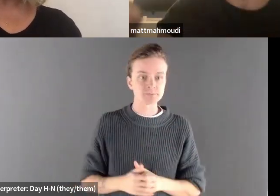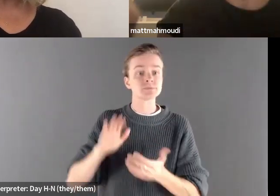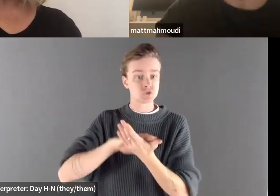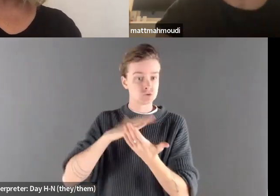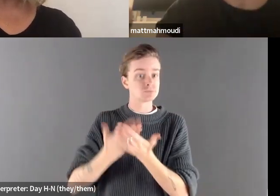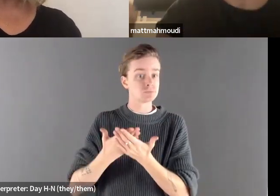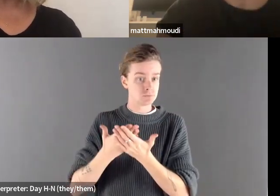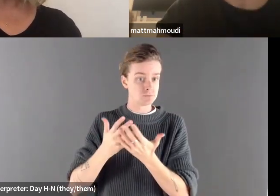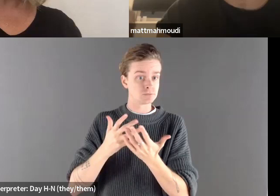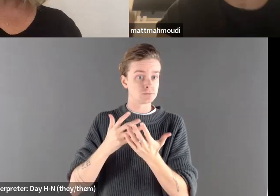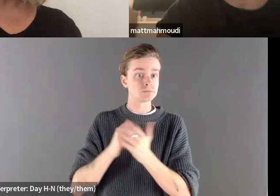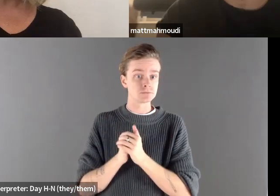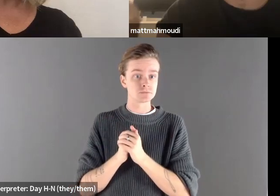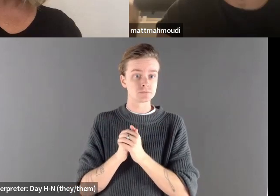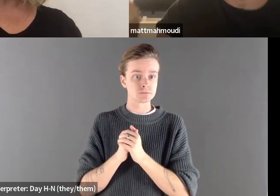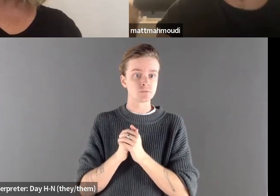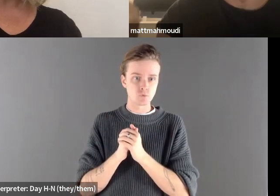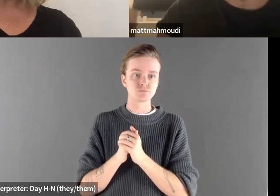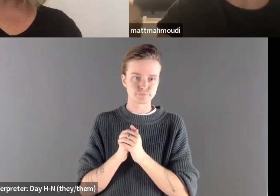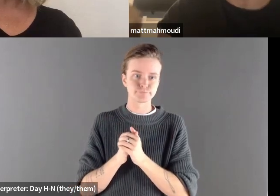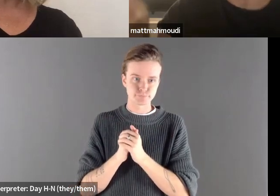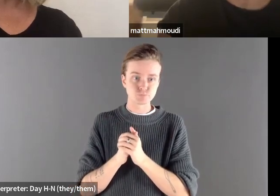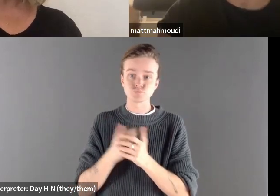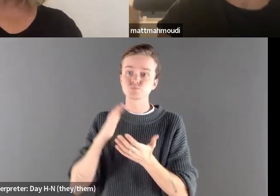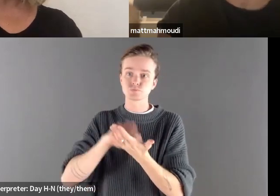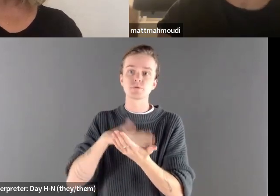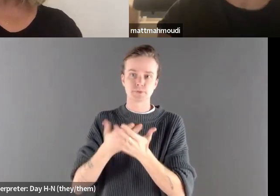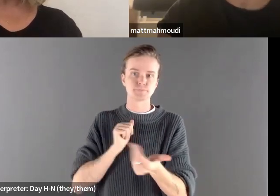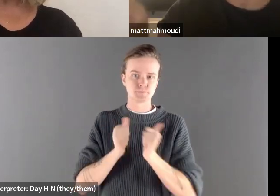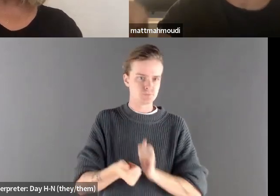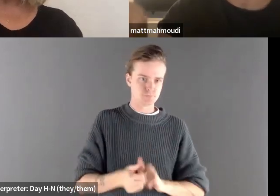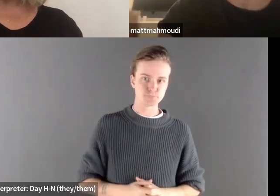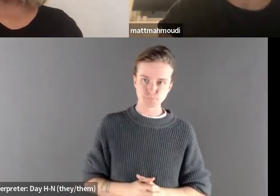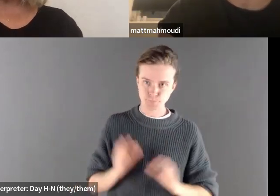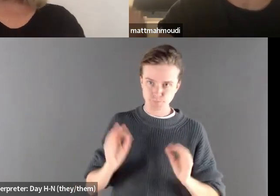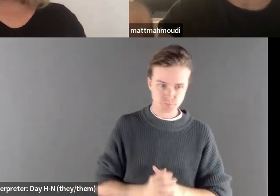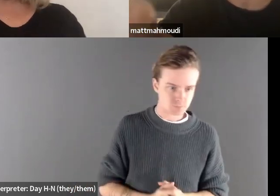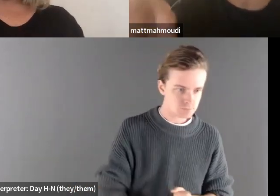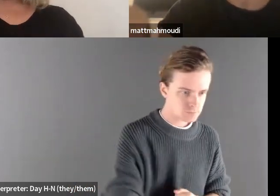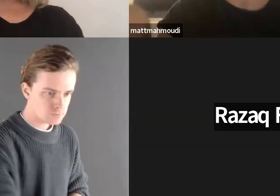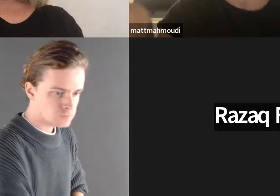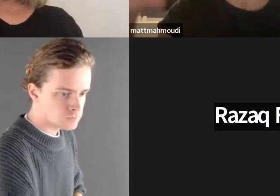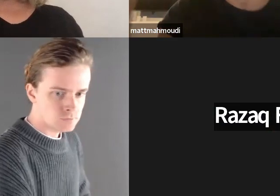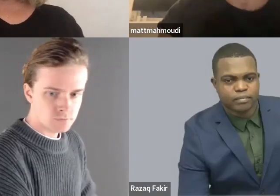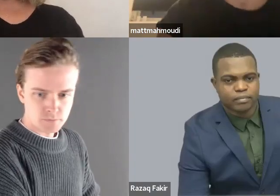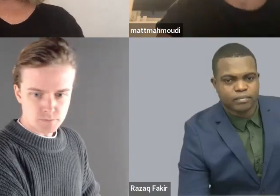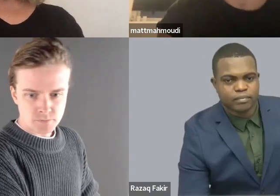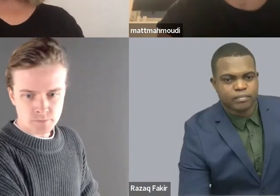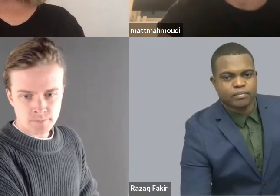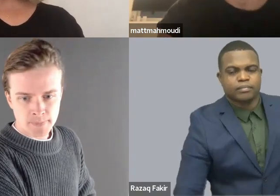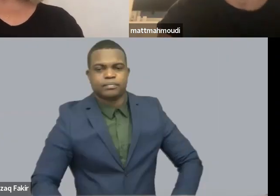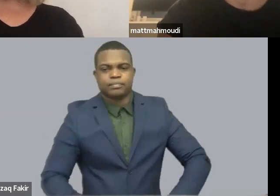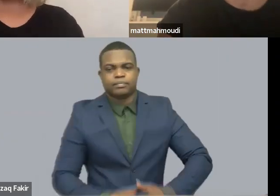emphasize before going into taking stock of that is that, it's not that we take issue with CCTV per se. The issue is with